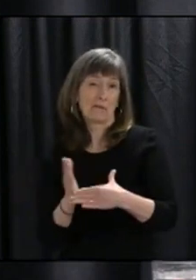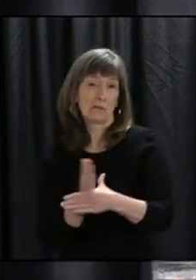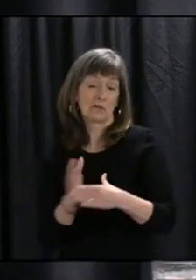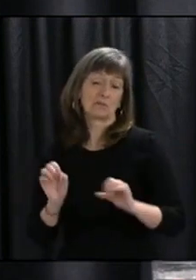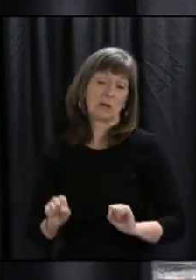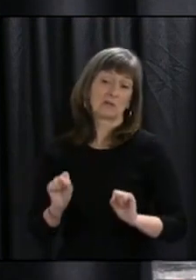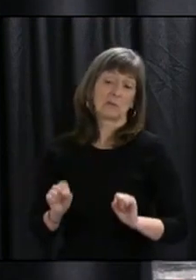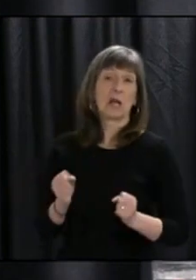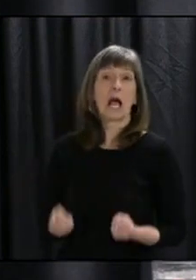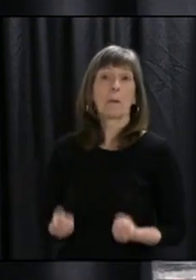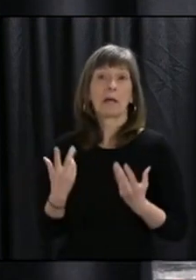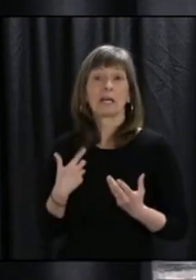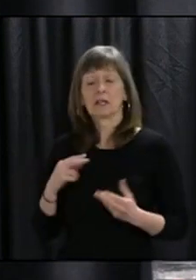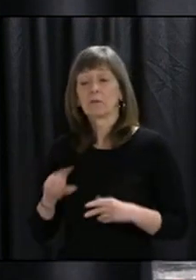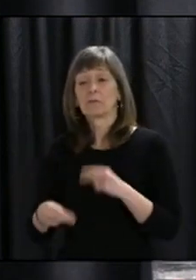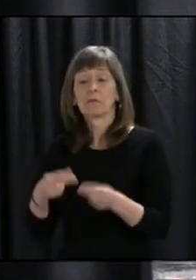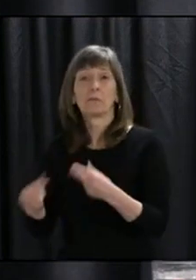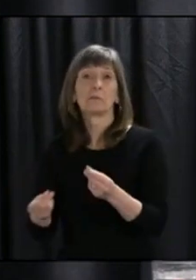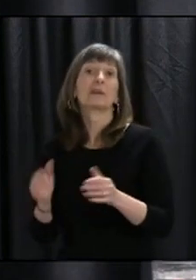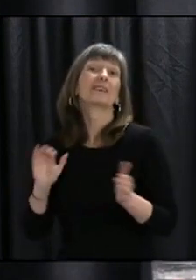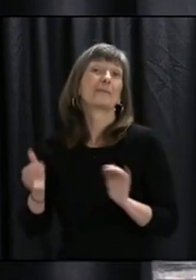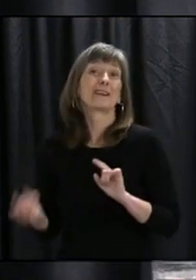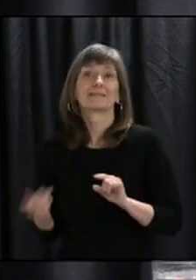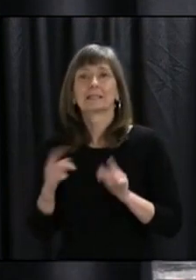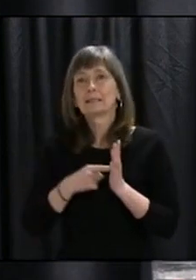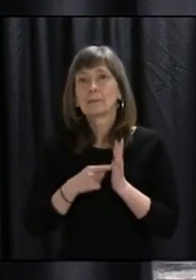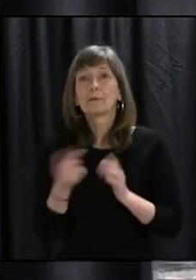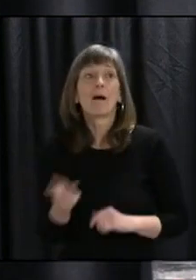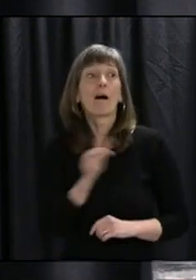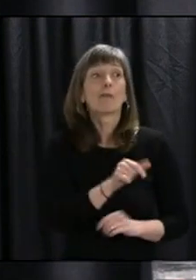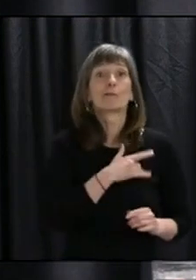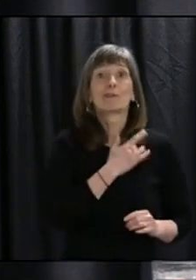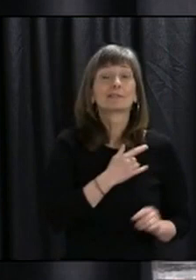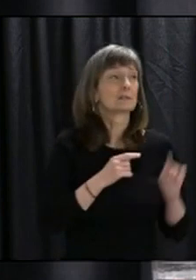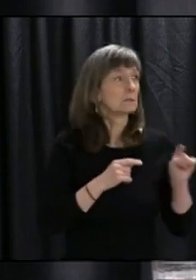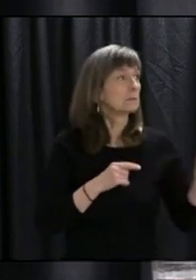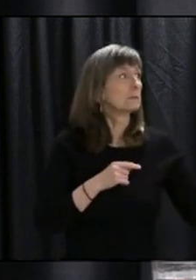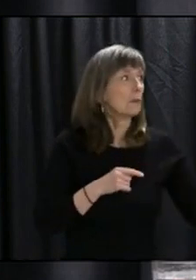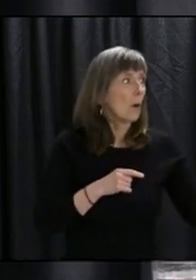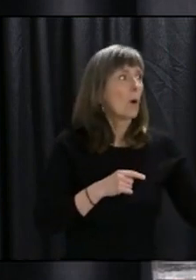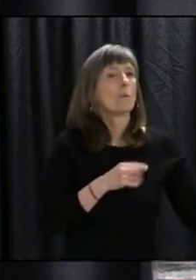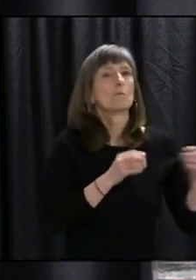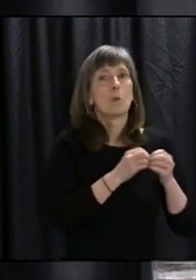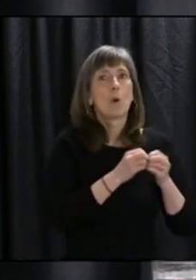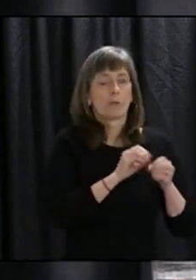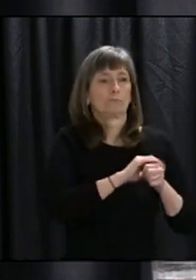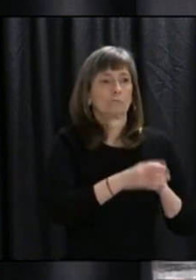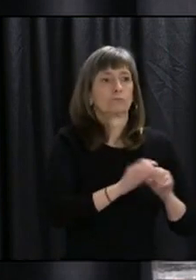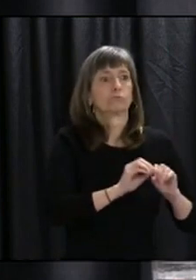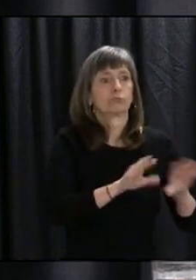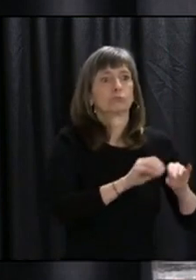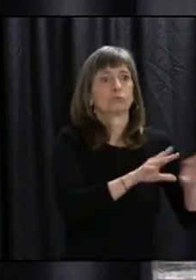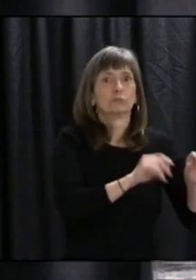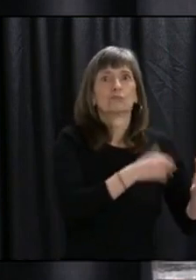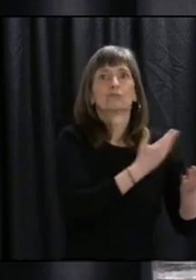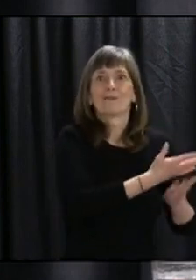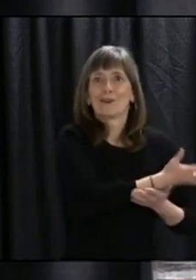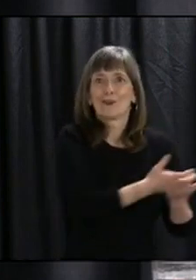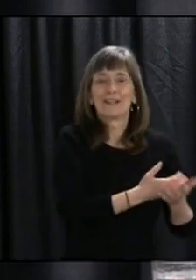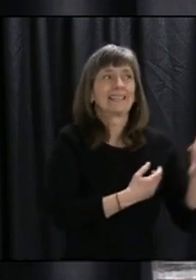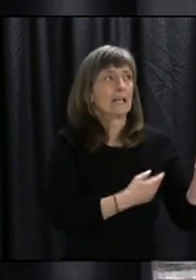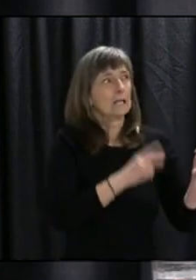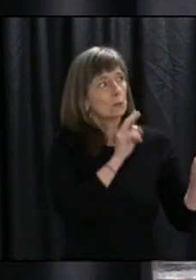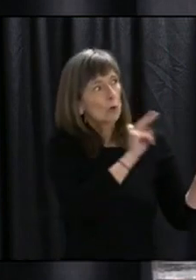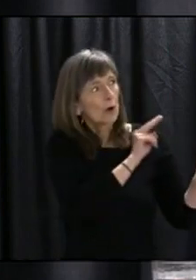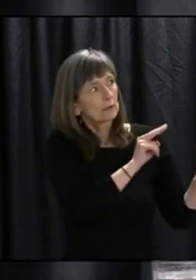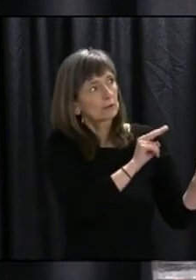probabilities. If you look across other jurisdictions, particularly that have had more experience with COVID in the sense it got there earlier,